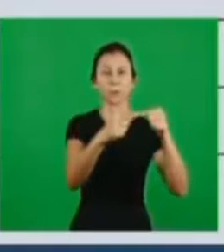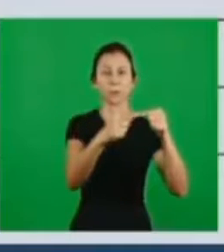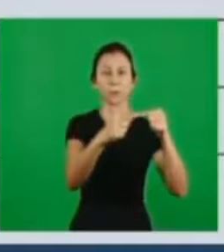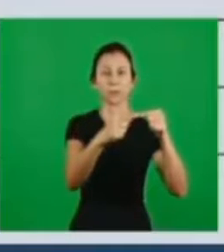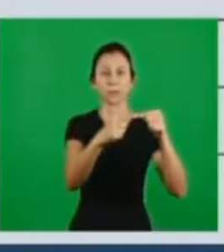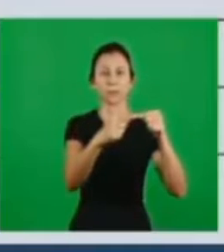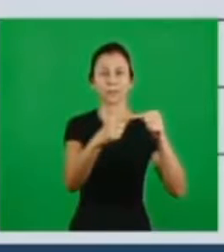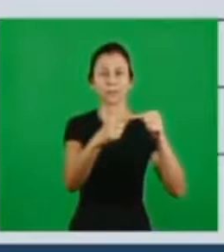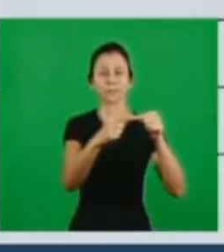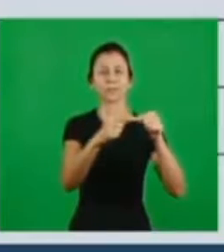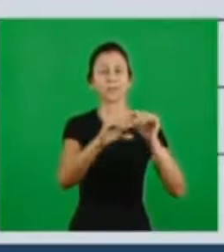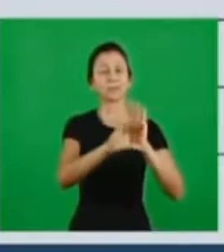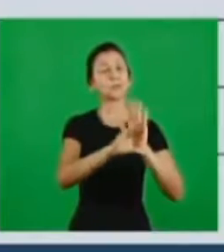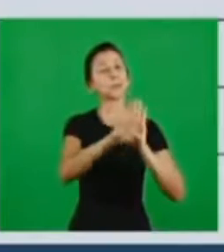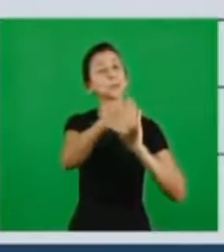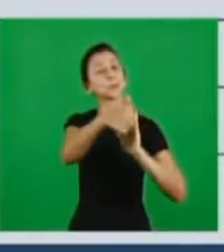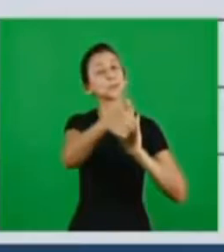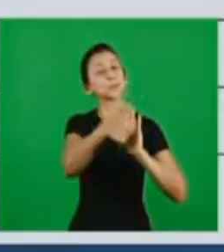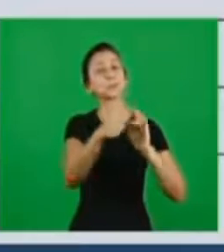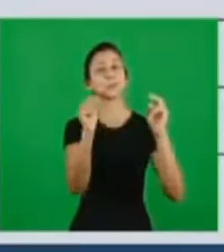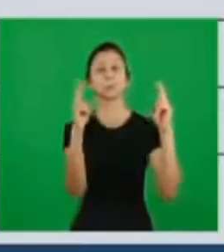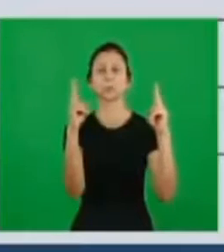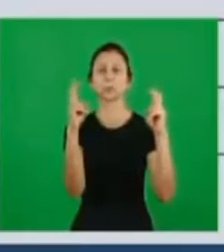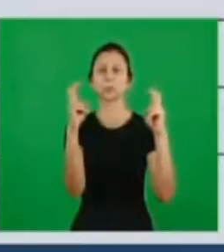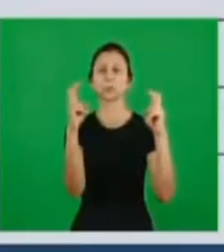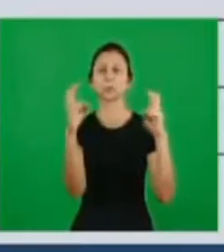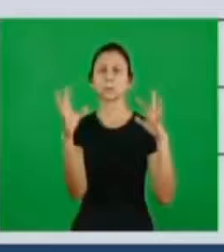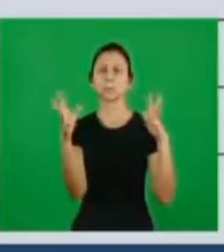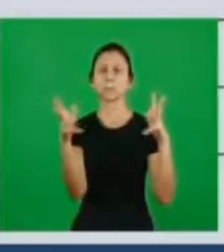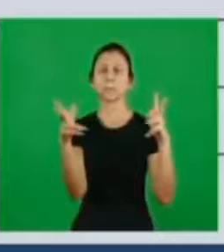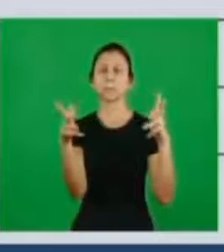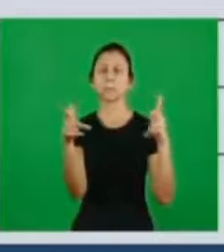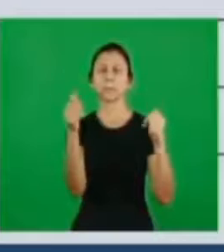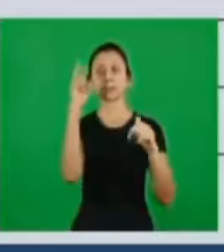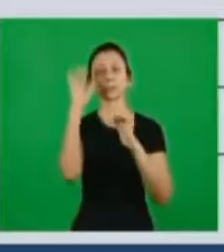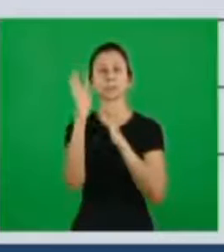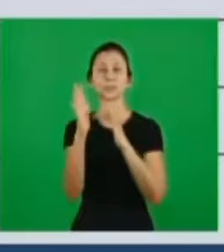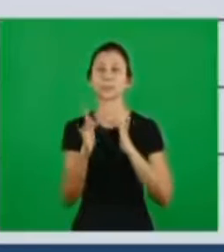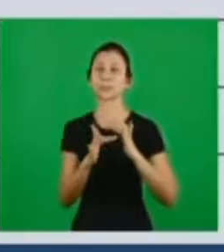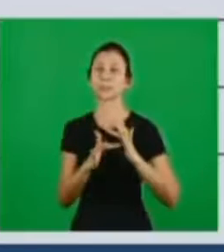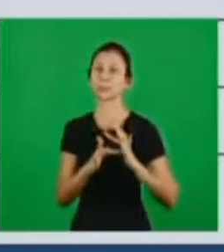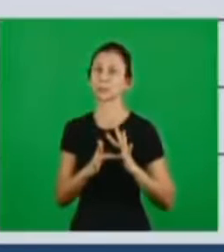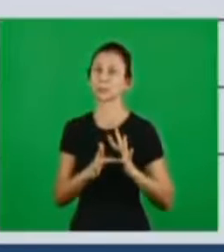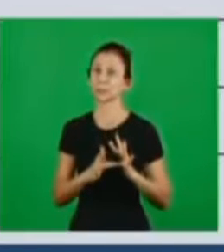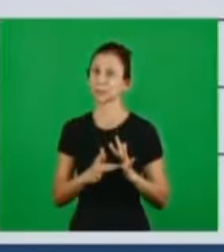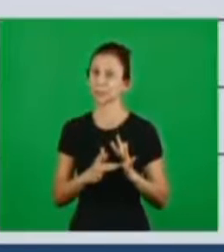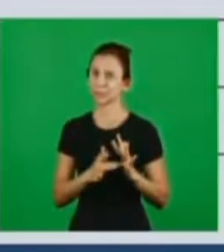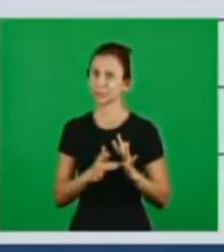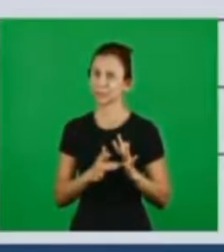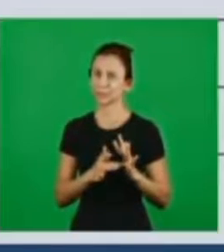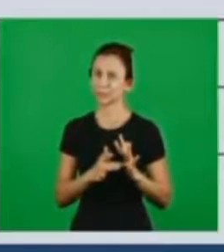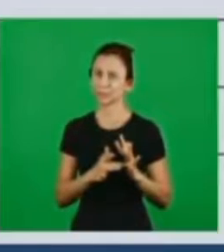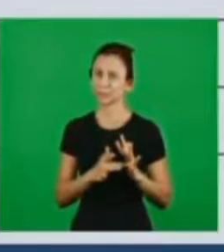chapter of the glorious titles of the Lord Jesus. The glorious title of the Lord Jesus,